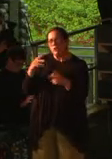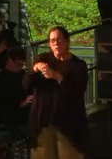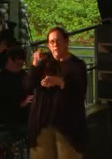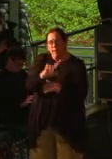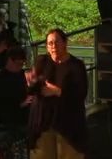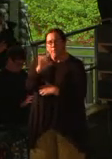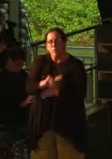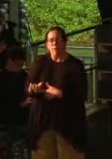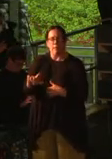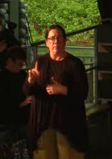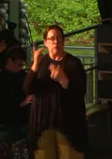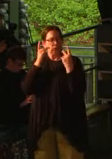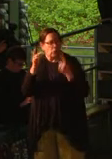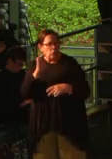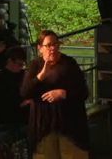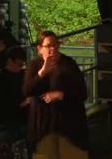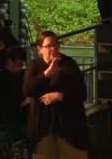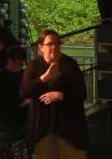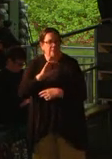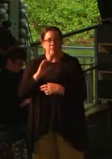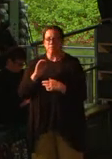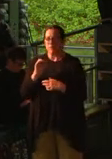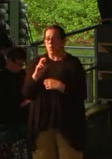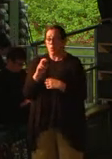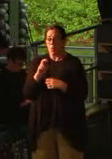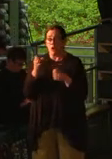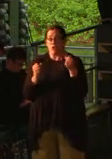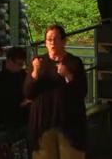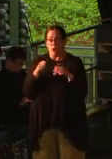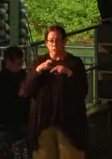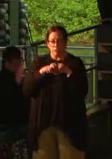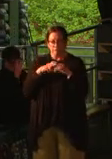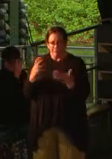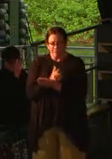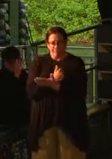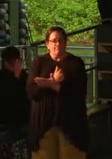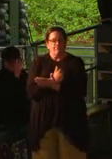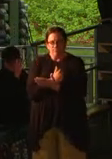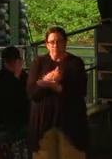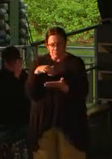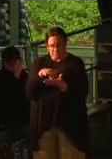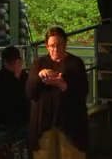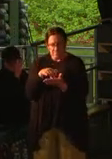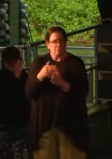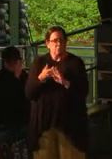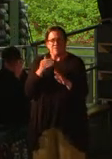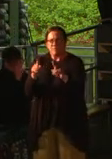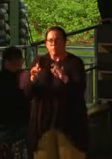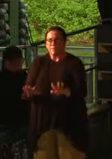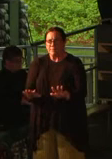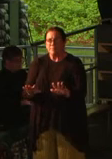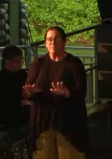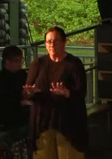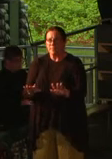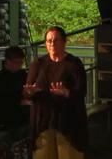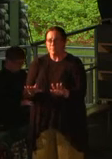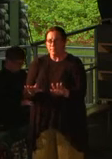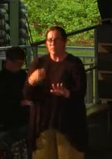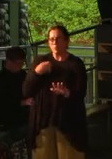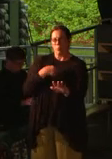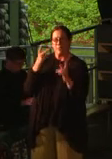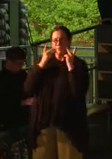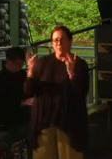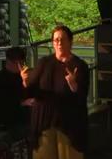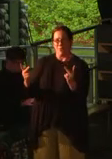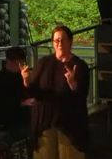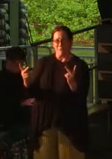the cafeteria, or sitting in your car for a few extra minutes of studying for an exam. And you didn't give